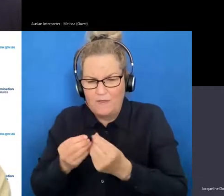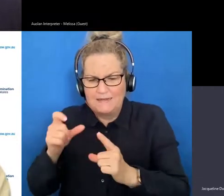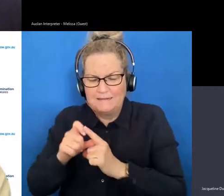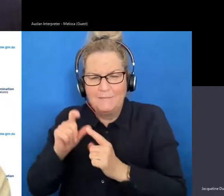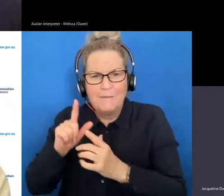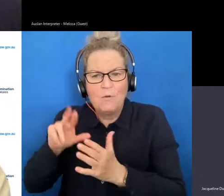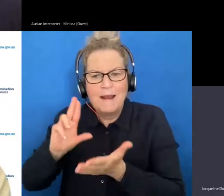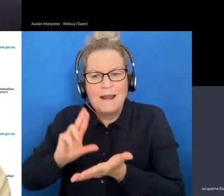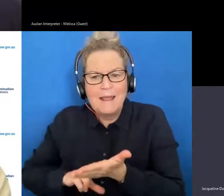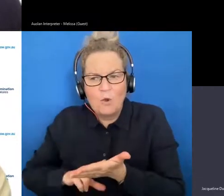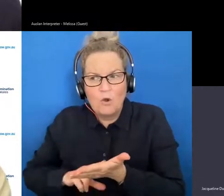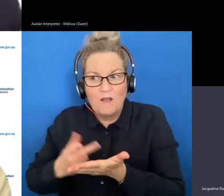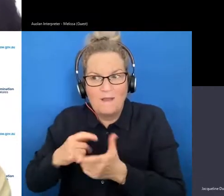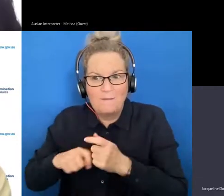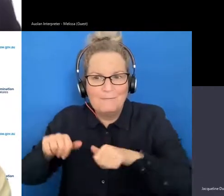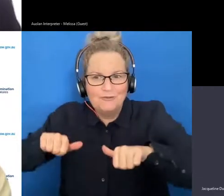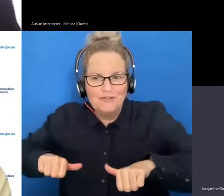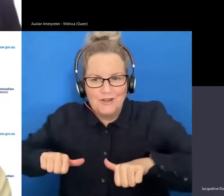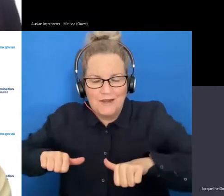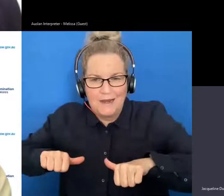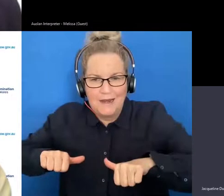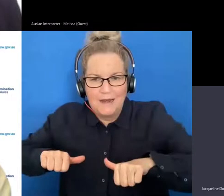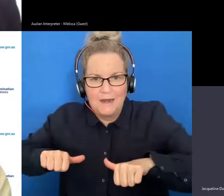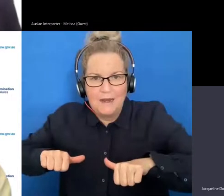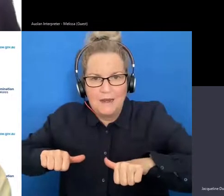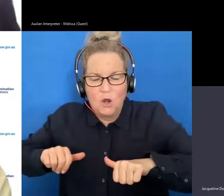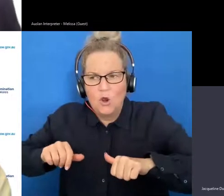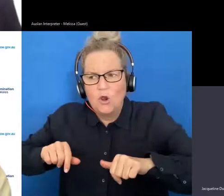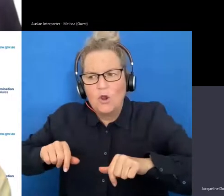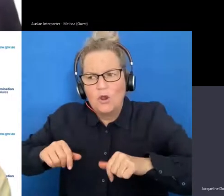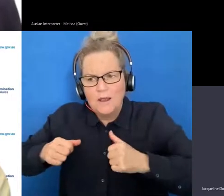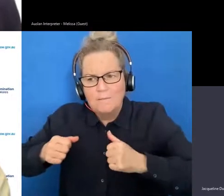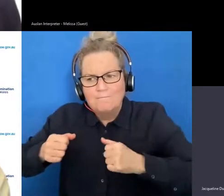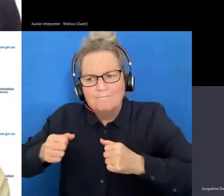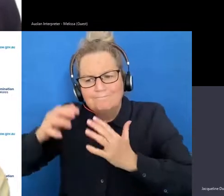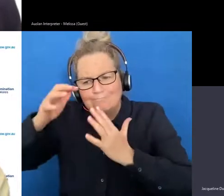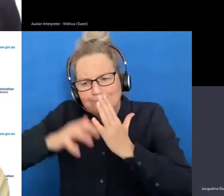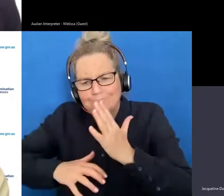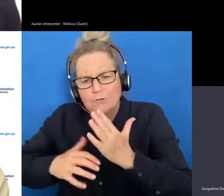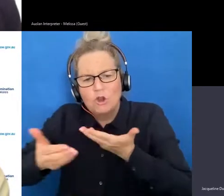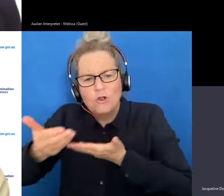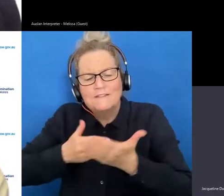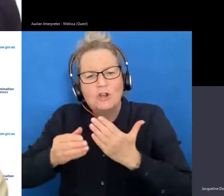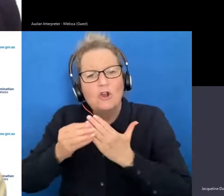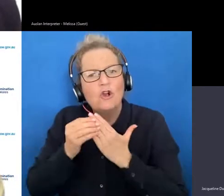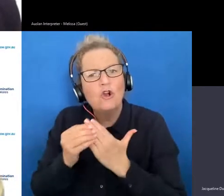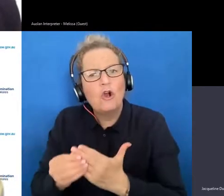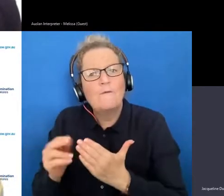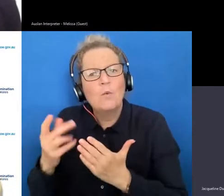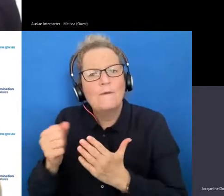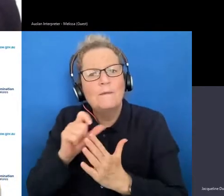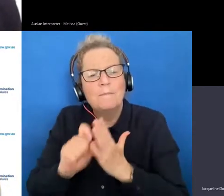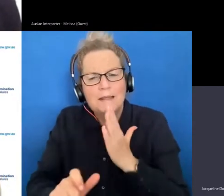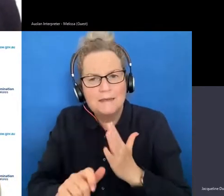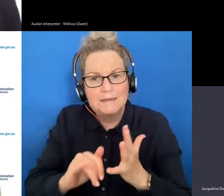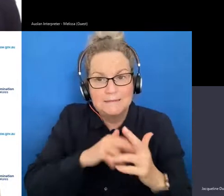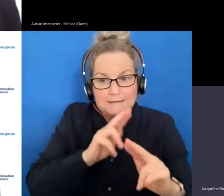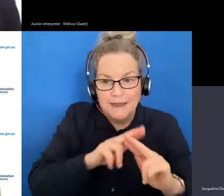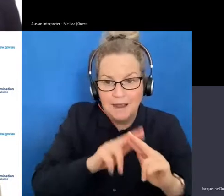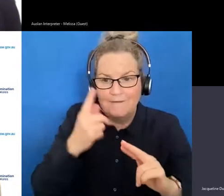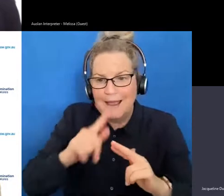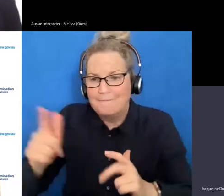in DCJ, have released conversation guides for employees with disability and for managers about how to